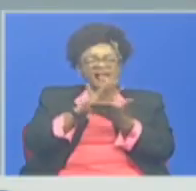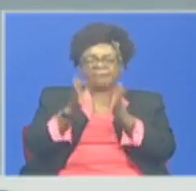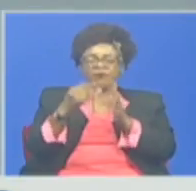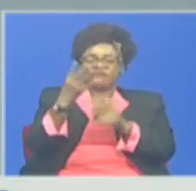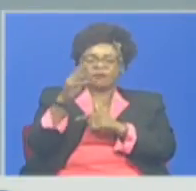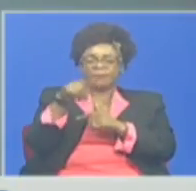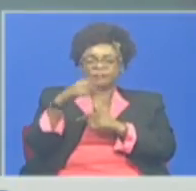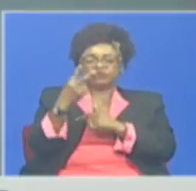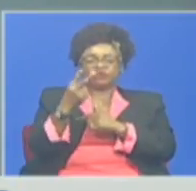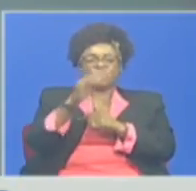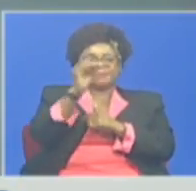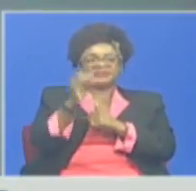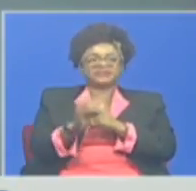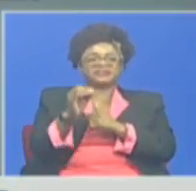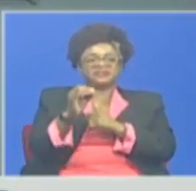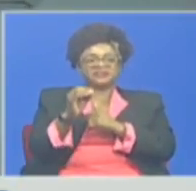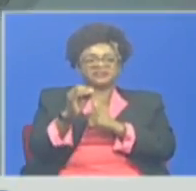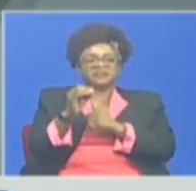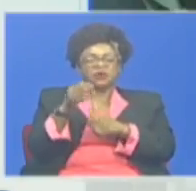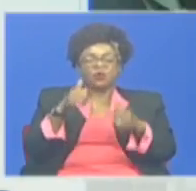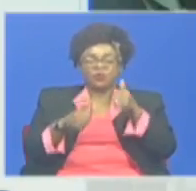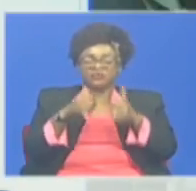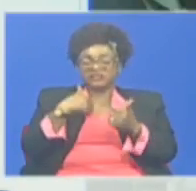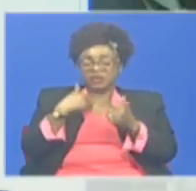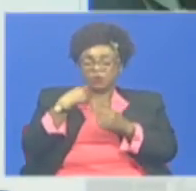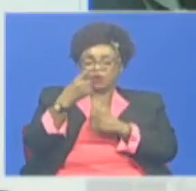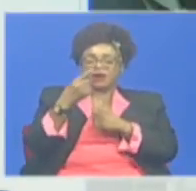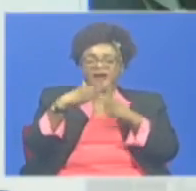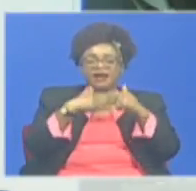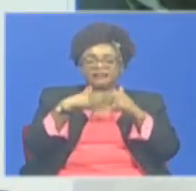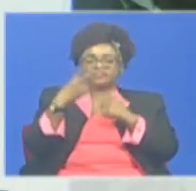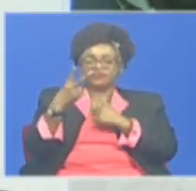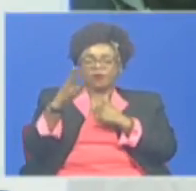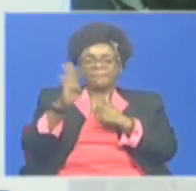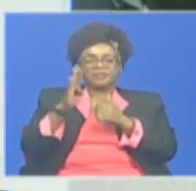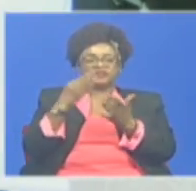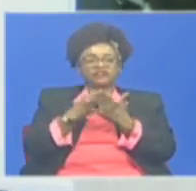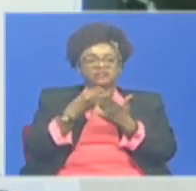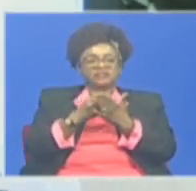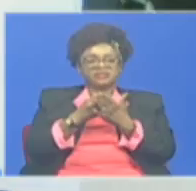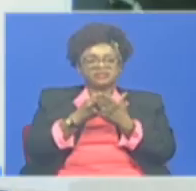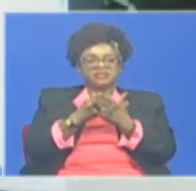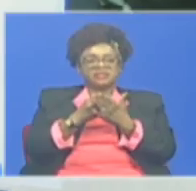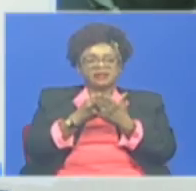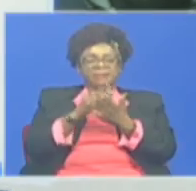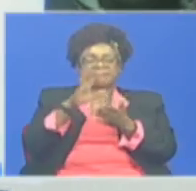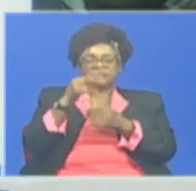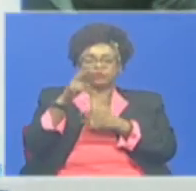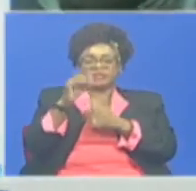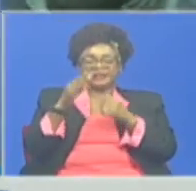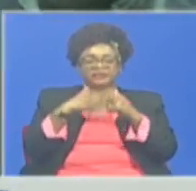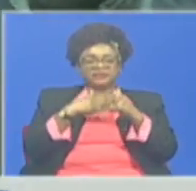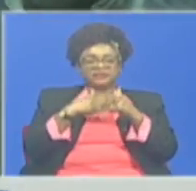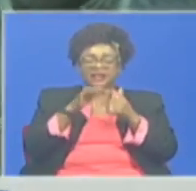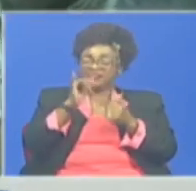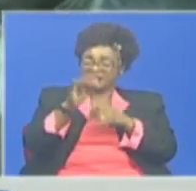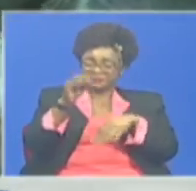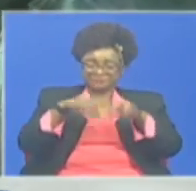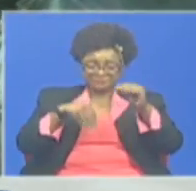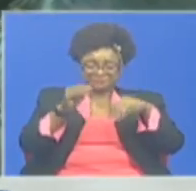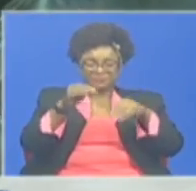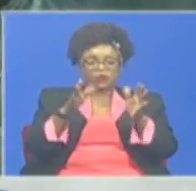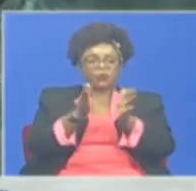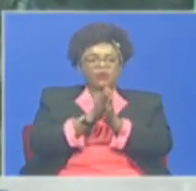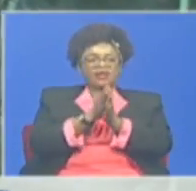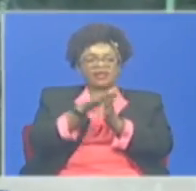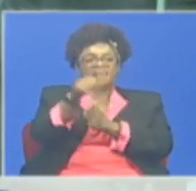4.2% of the bank's loan book, which stood at 194 billion shillings at the close of 2019. The restructuring comes alongside a raft